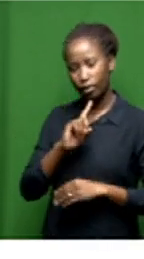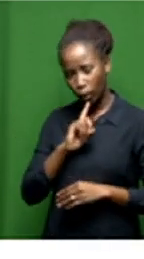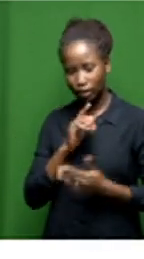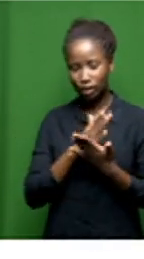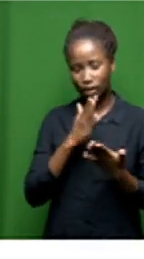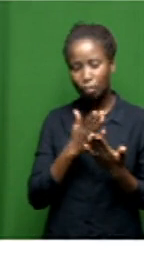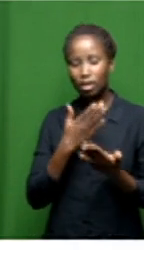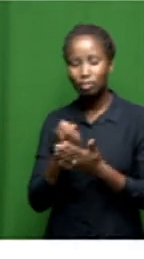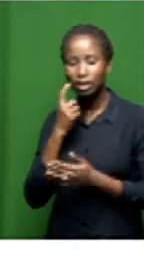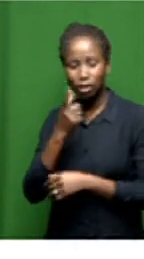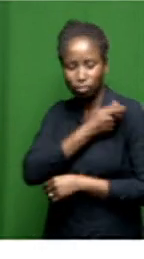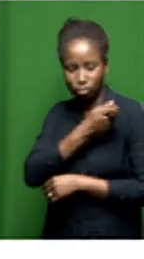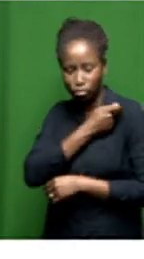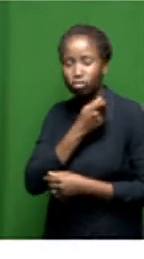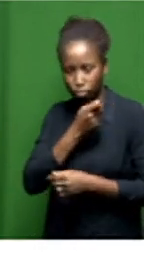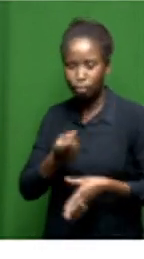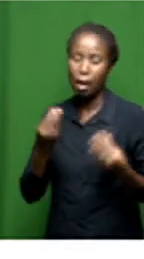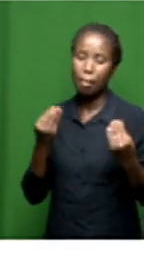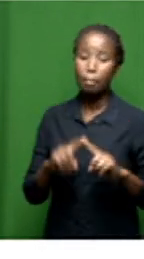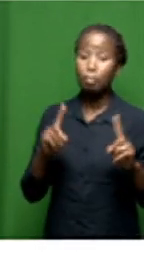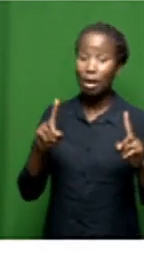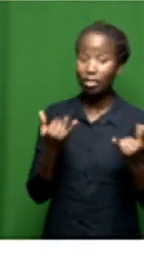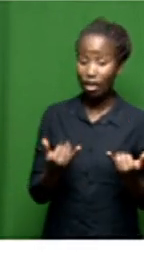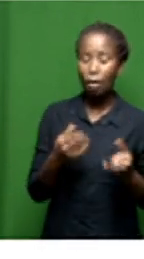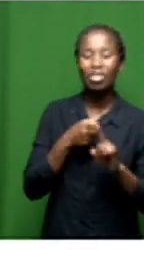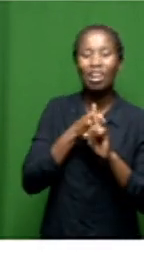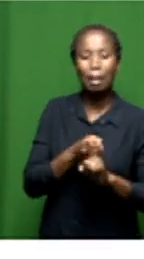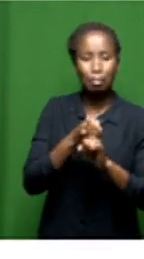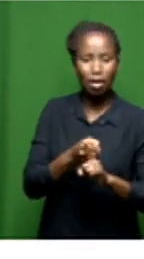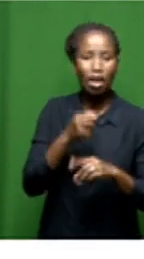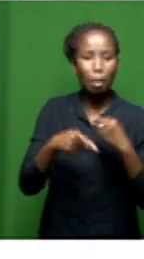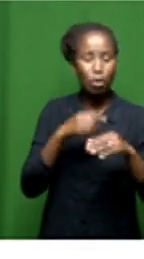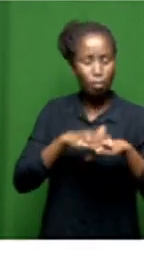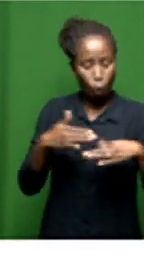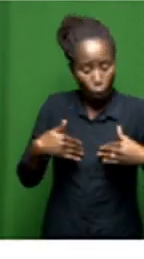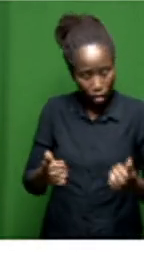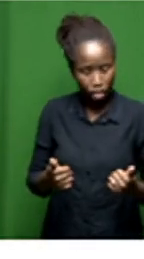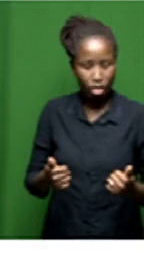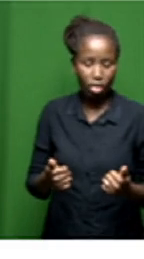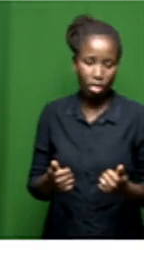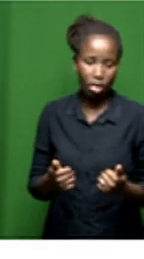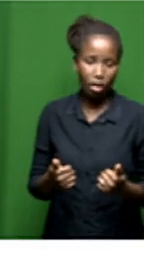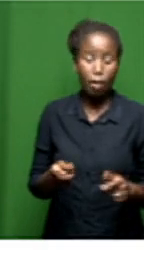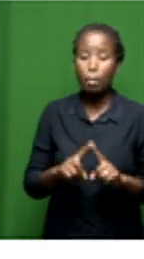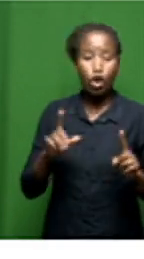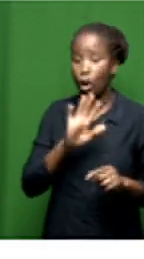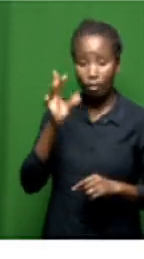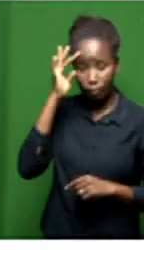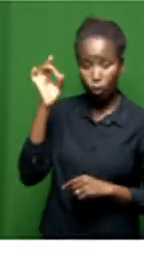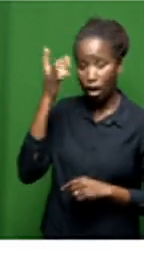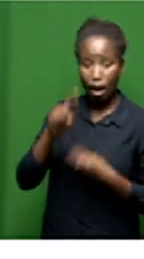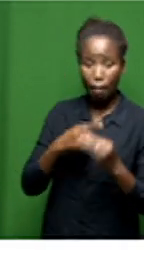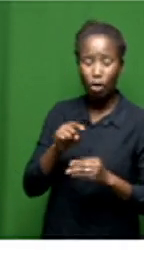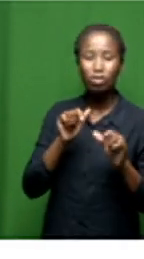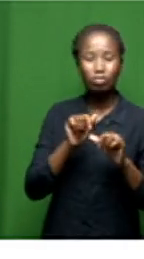access of vaccination on the sites, But the campaign is more around health and wellness. We do not want to forget our population